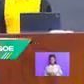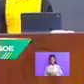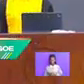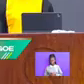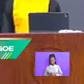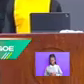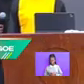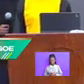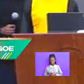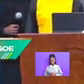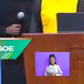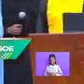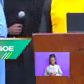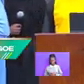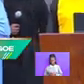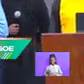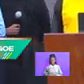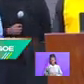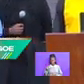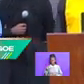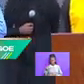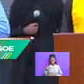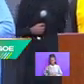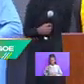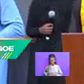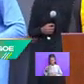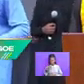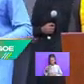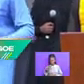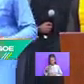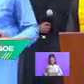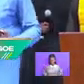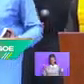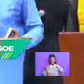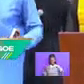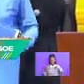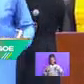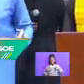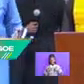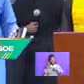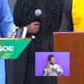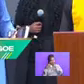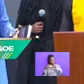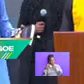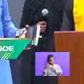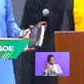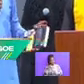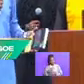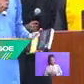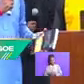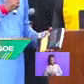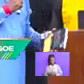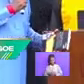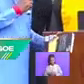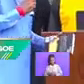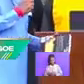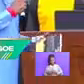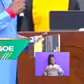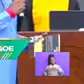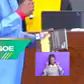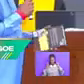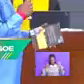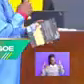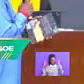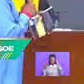ministry ruak assemble I have a prophecy for you I have a prophecy for you